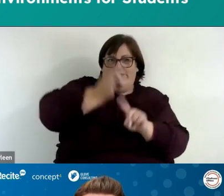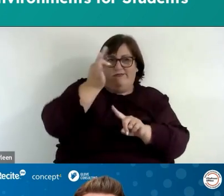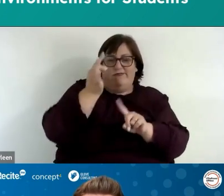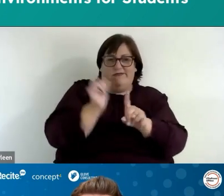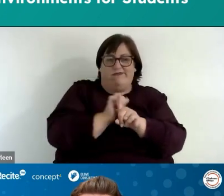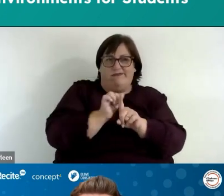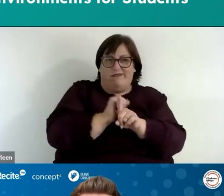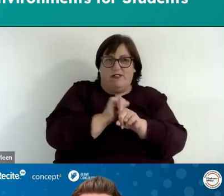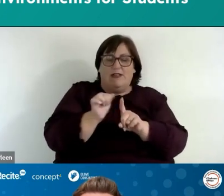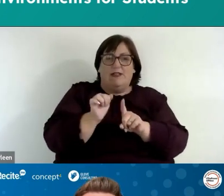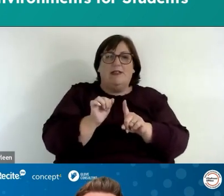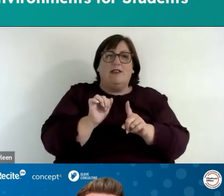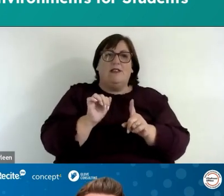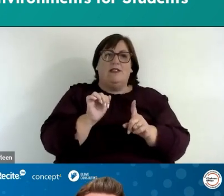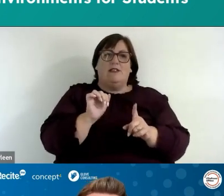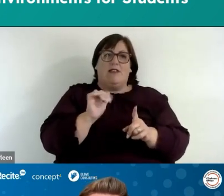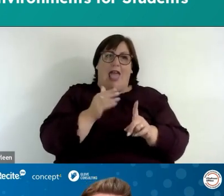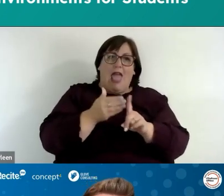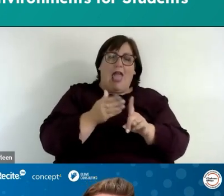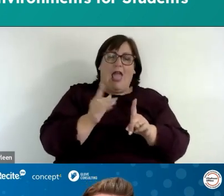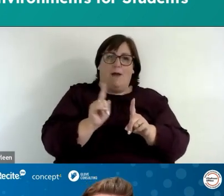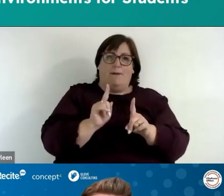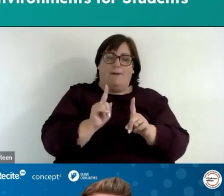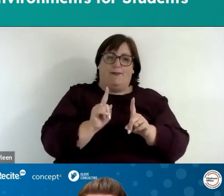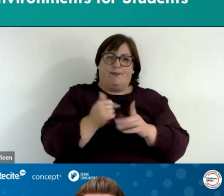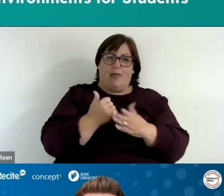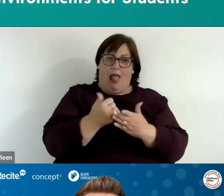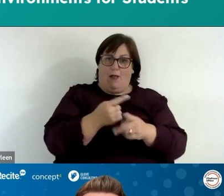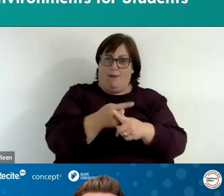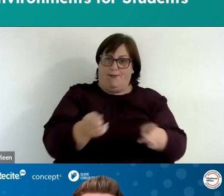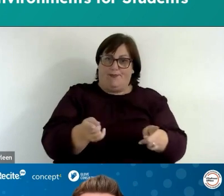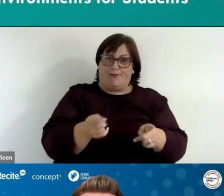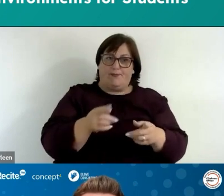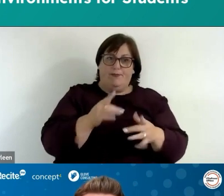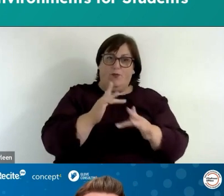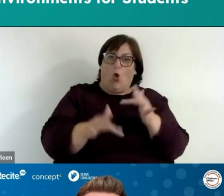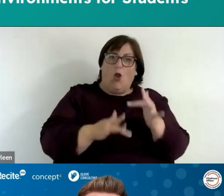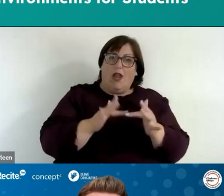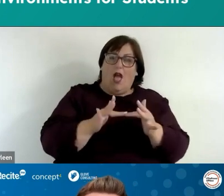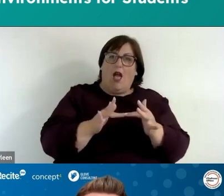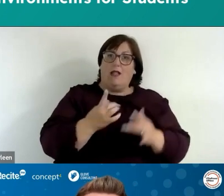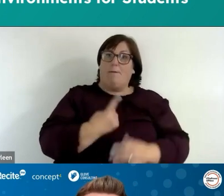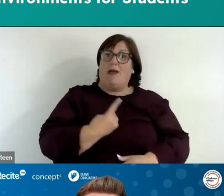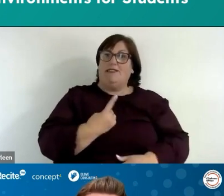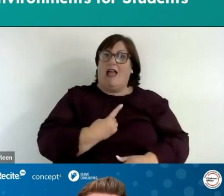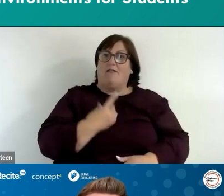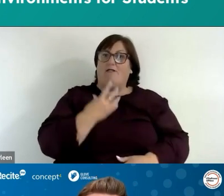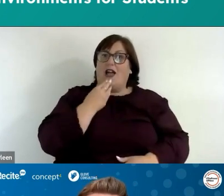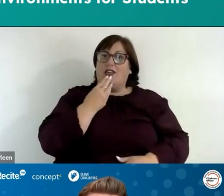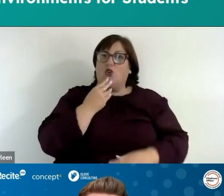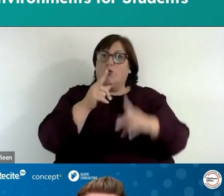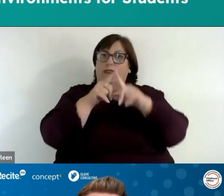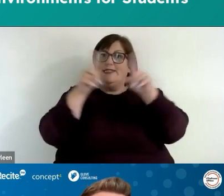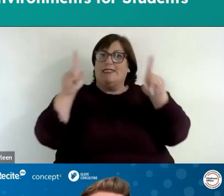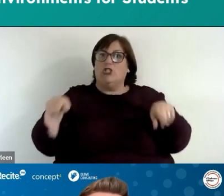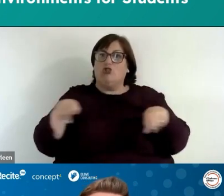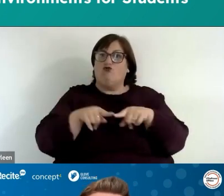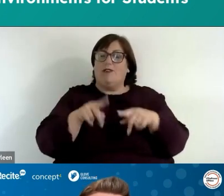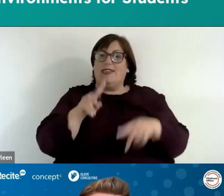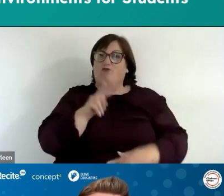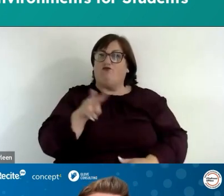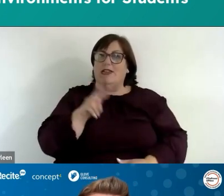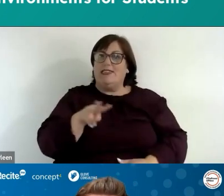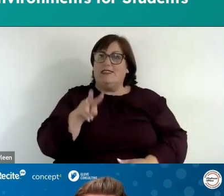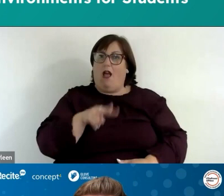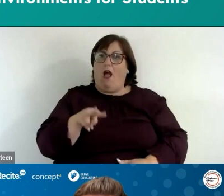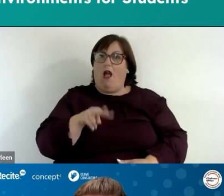help people online. For instance, myself, I would use Screen Reader 9 times out of 10. Easier for me to digest